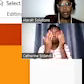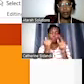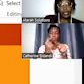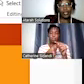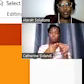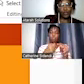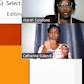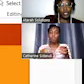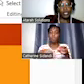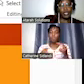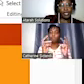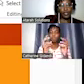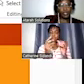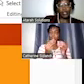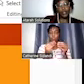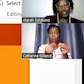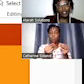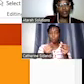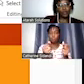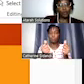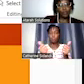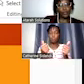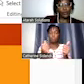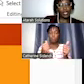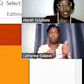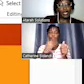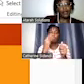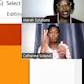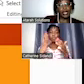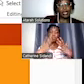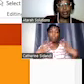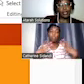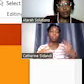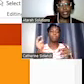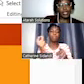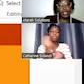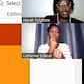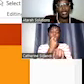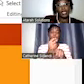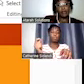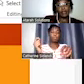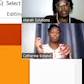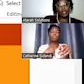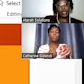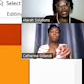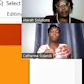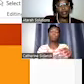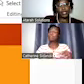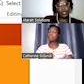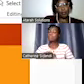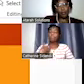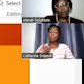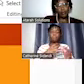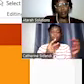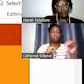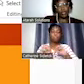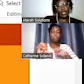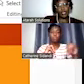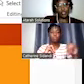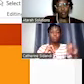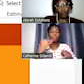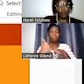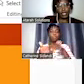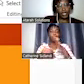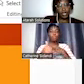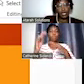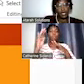people will get 2 trainings each, and the trainings on offer today are anger management, building online business, problem solving